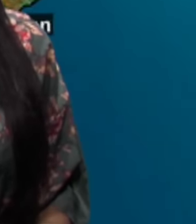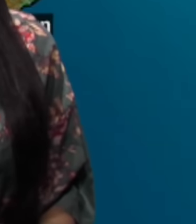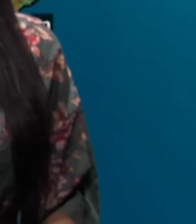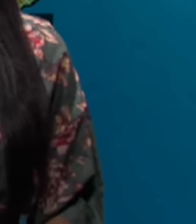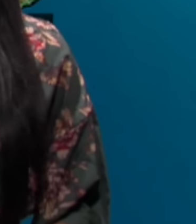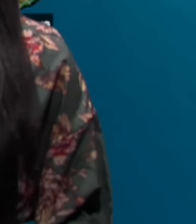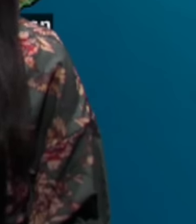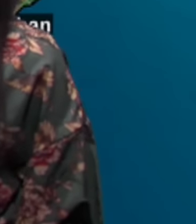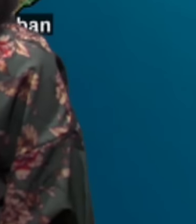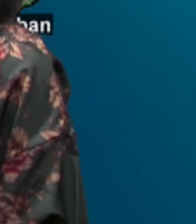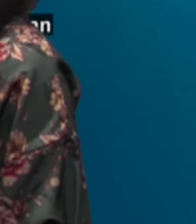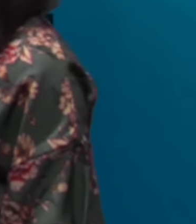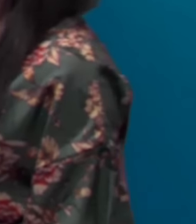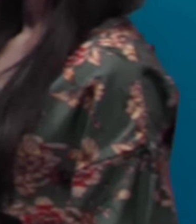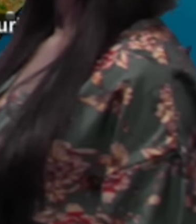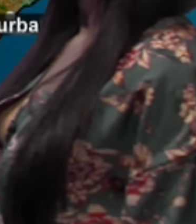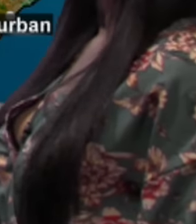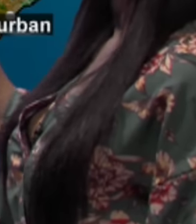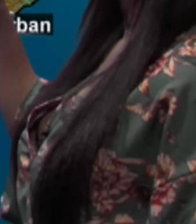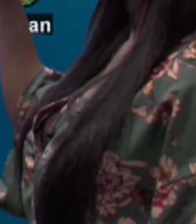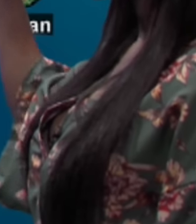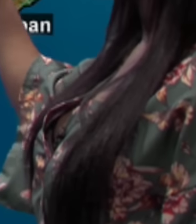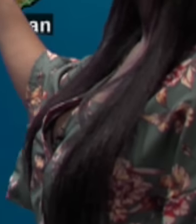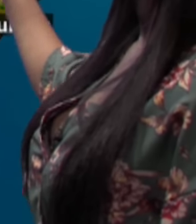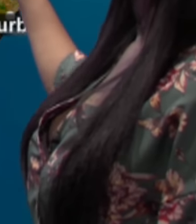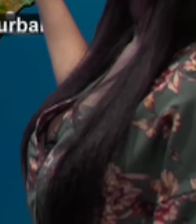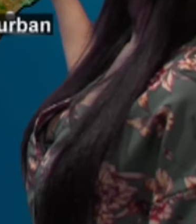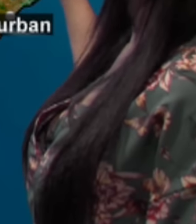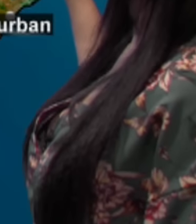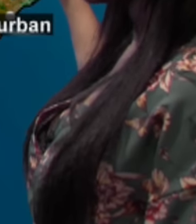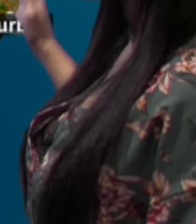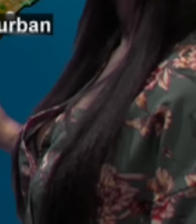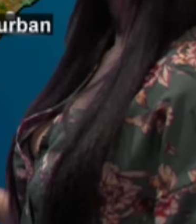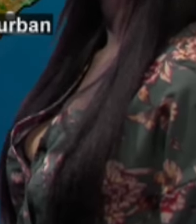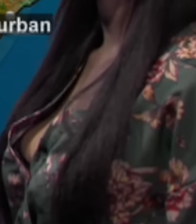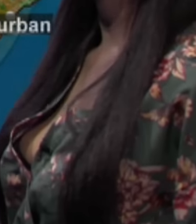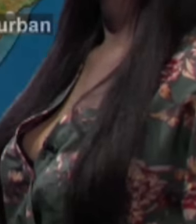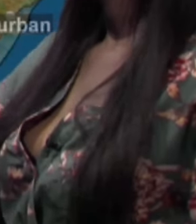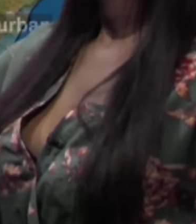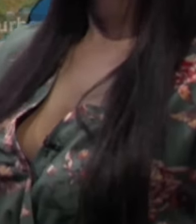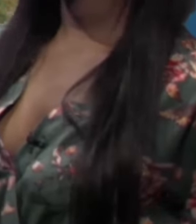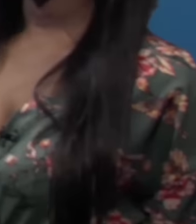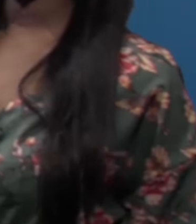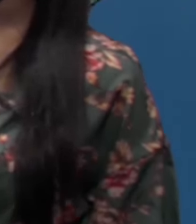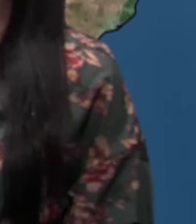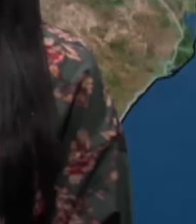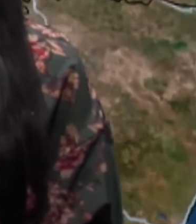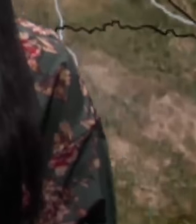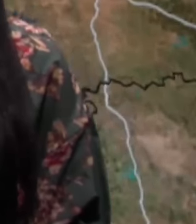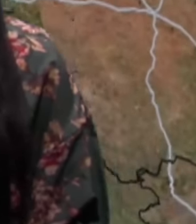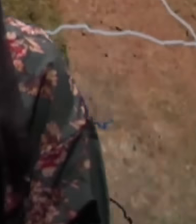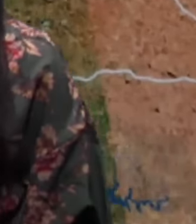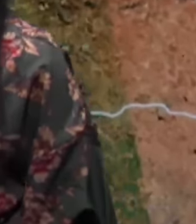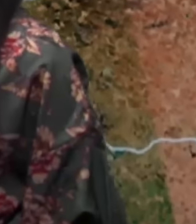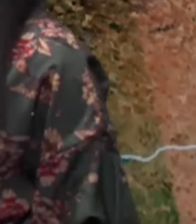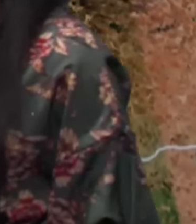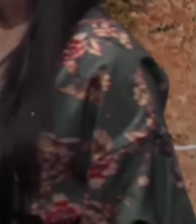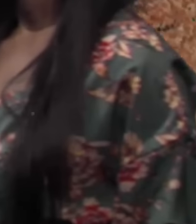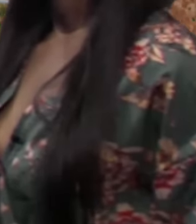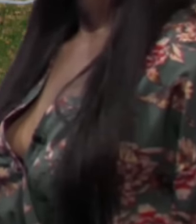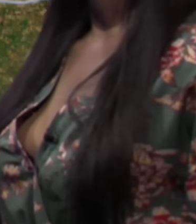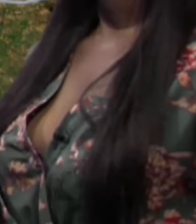go aparelwa ke mmuane ba maemo a bosa ba nna le gone gore tsibusa ka dipula tsa maatla ka dibe gape mo botlhaba jwa naga mme bontsi jwa naga bo tla nna le gone go apoga re